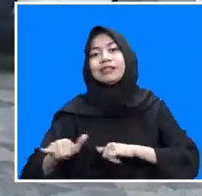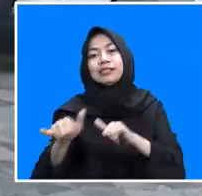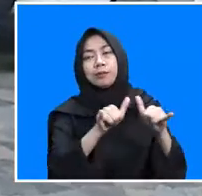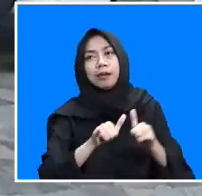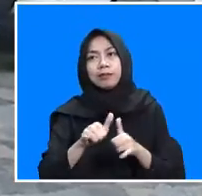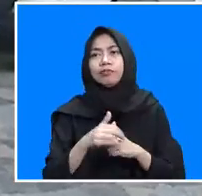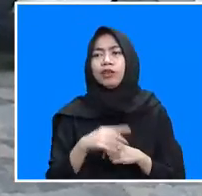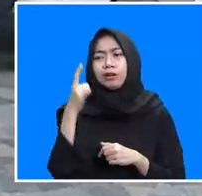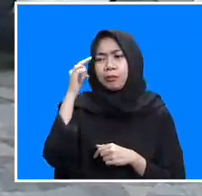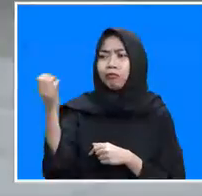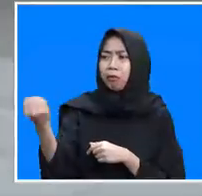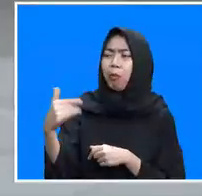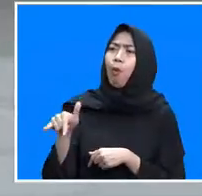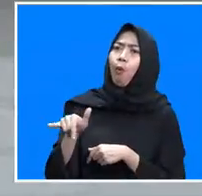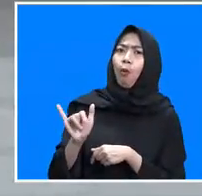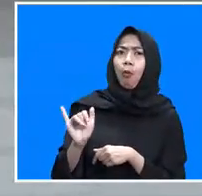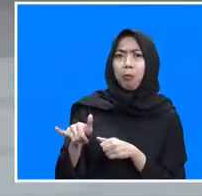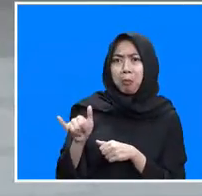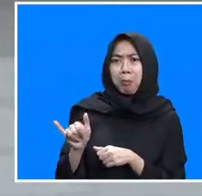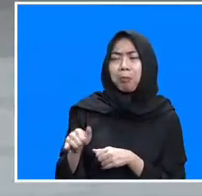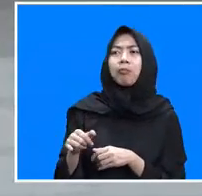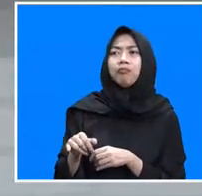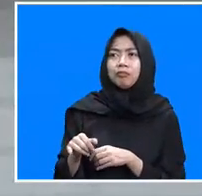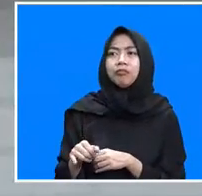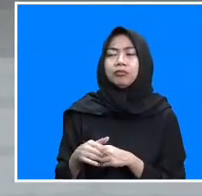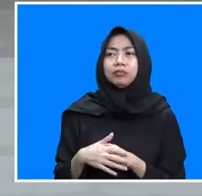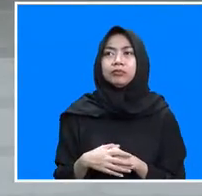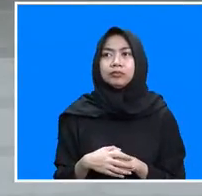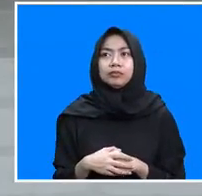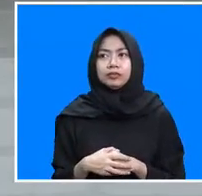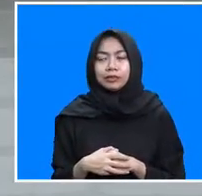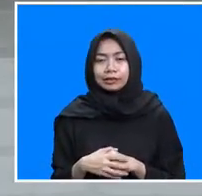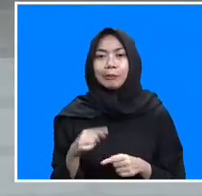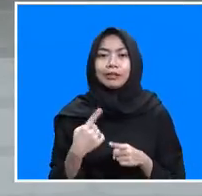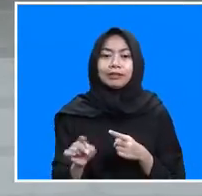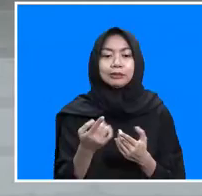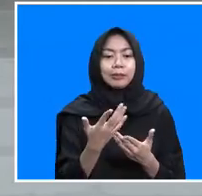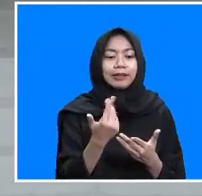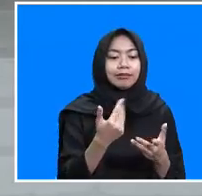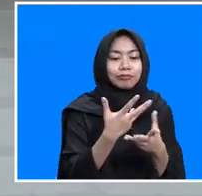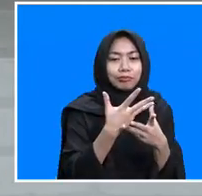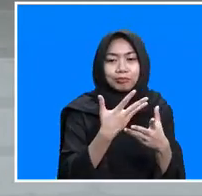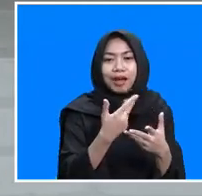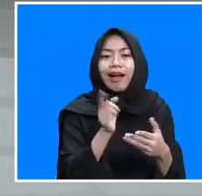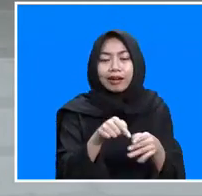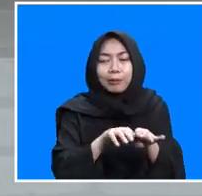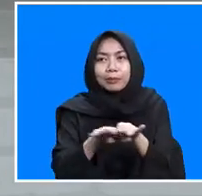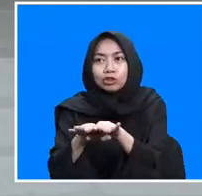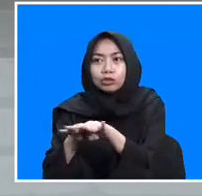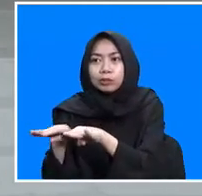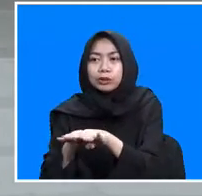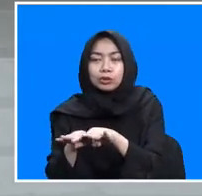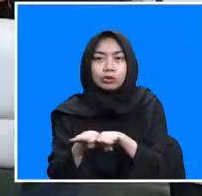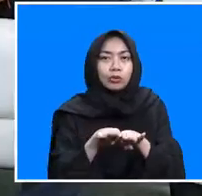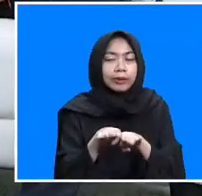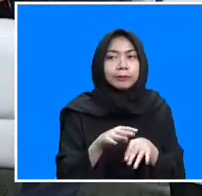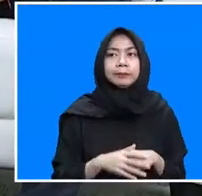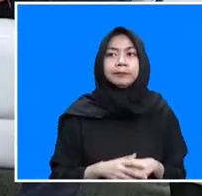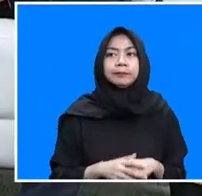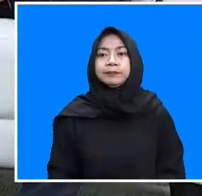interesting, and also for disabilities, the adjustment that is needed, and also I think the capacity for the teachers to make that